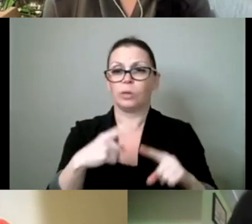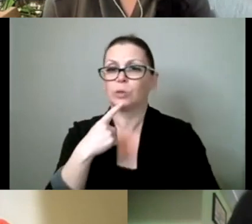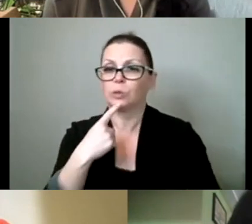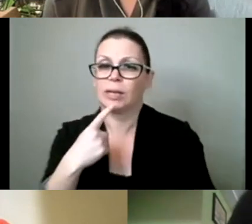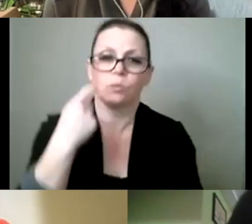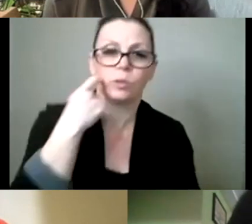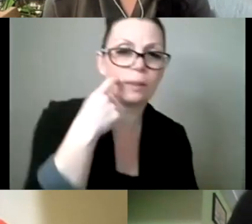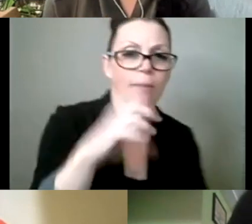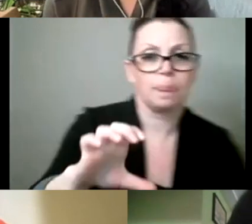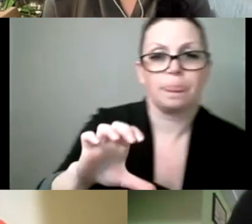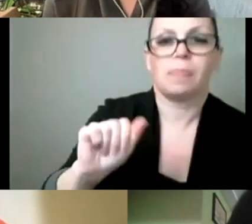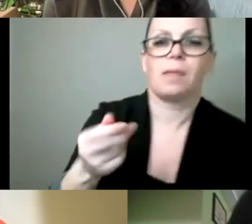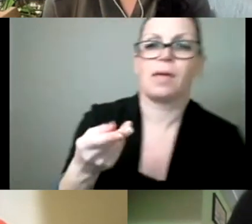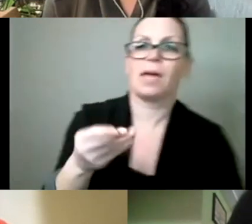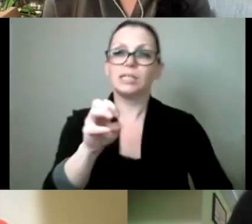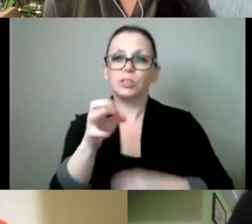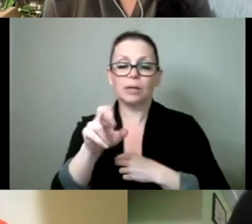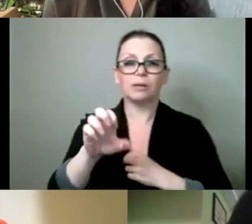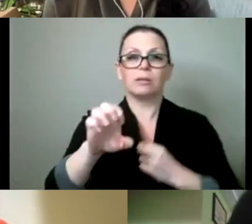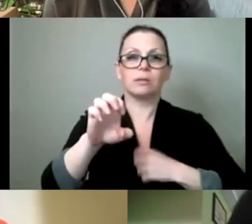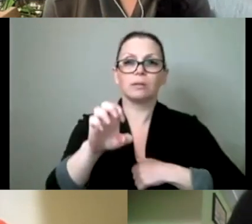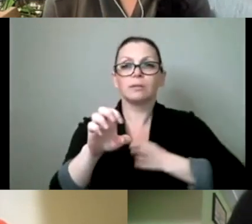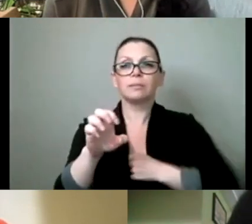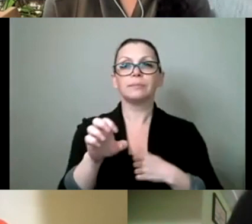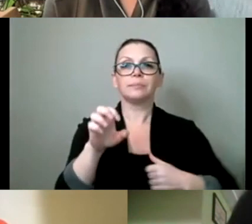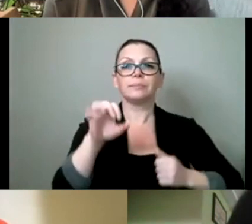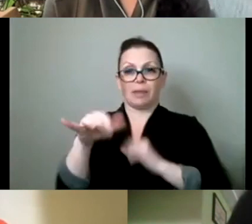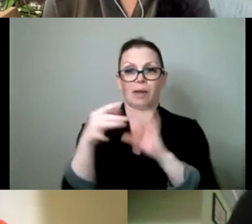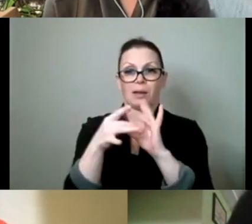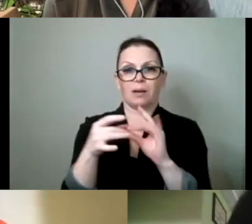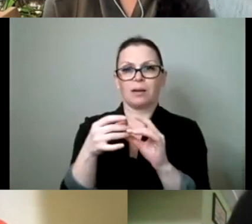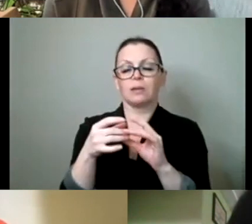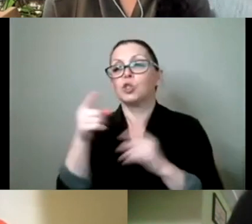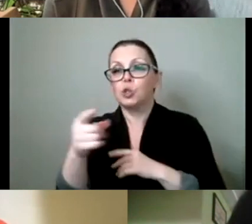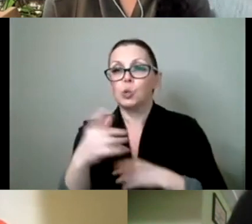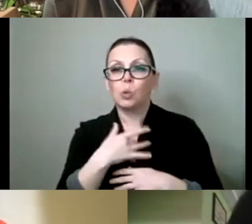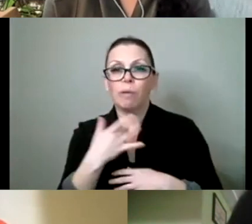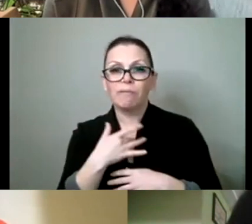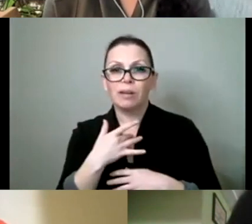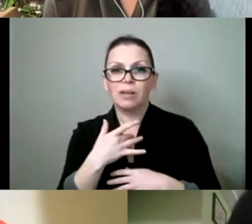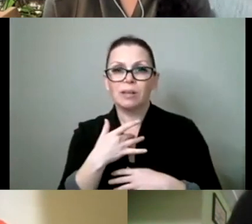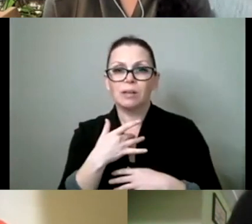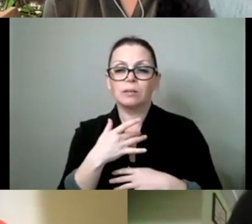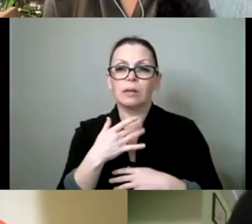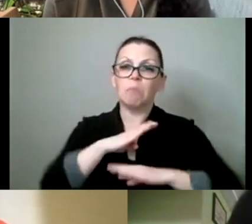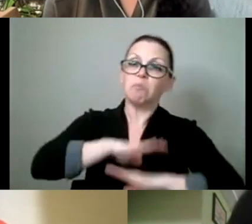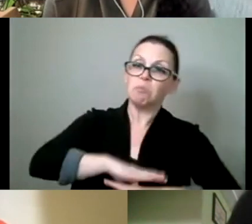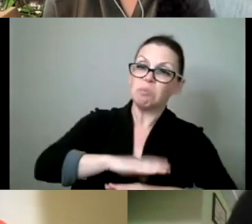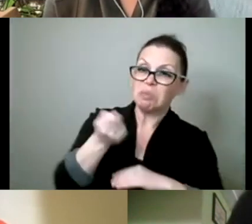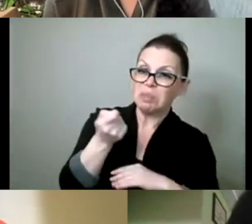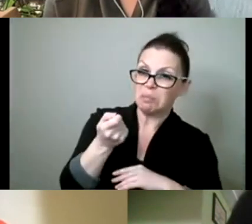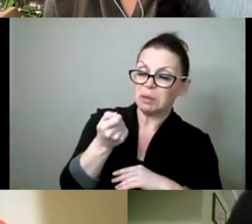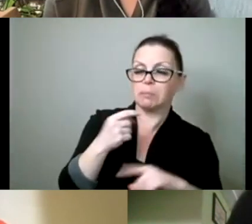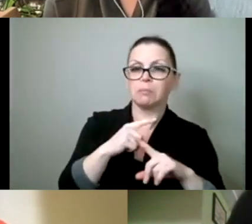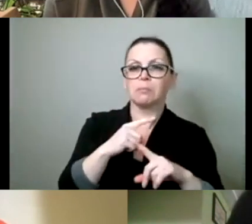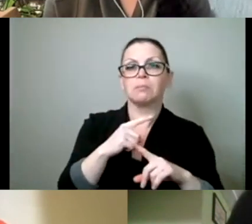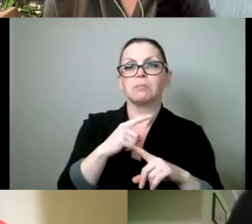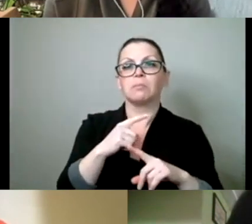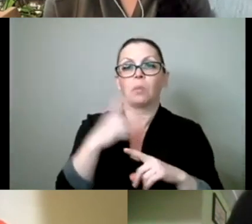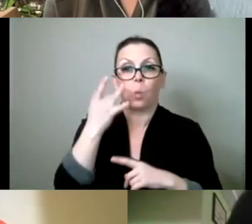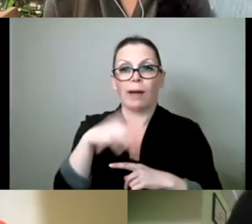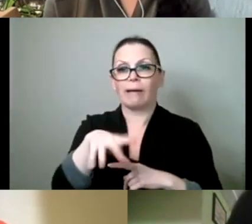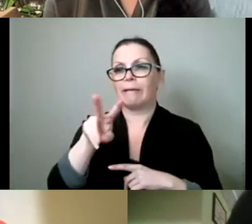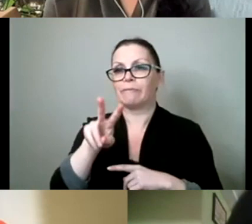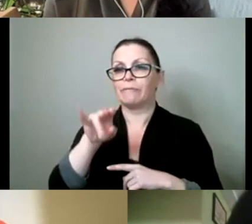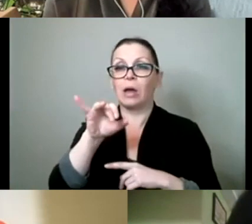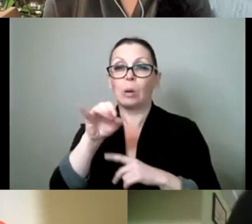that it made you feel, you felt a little sense of relief that even Viola